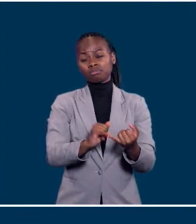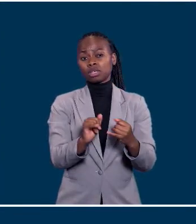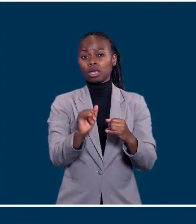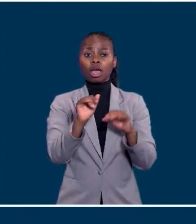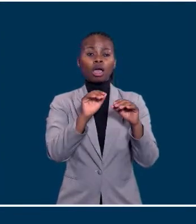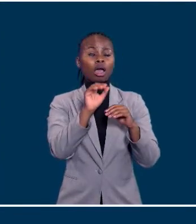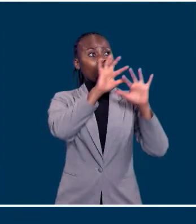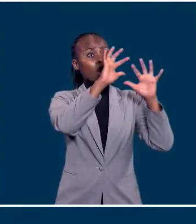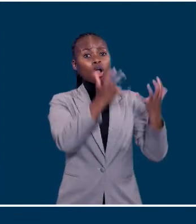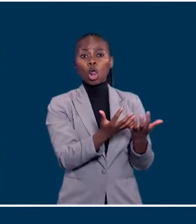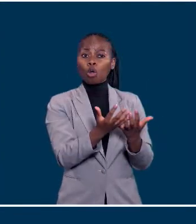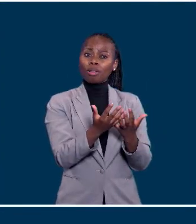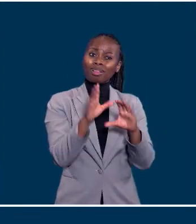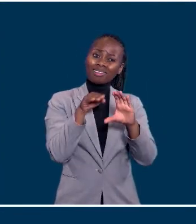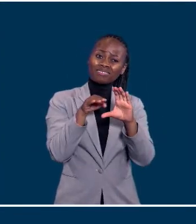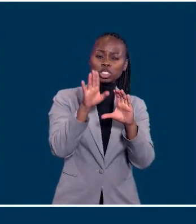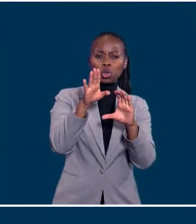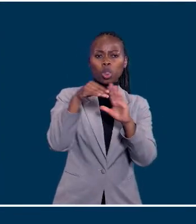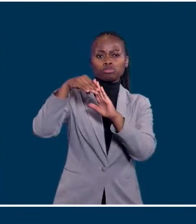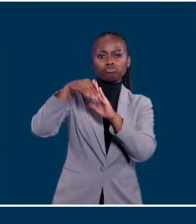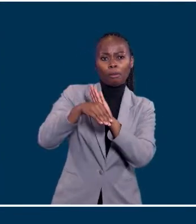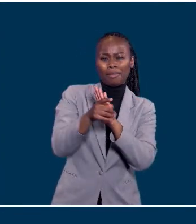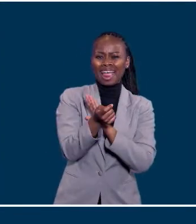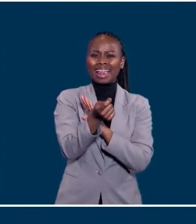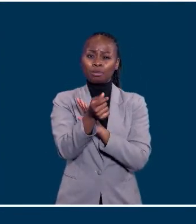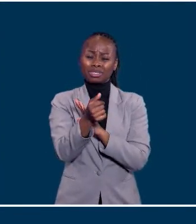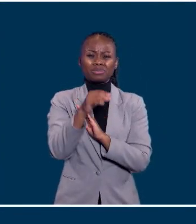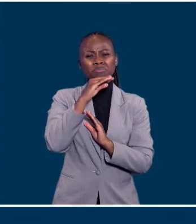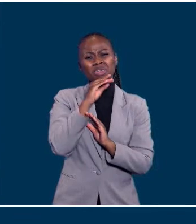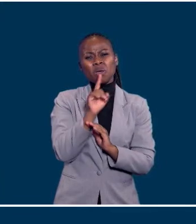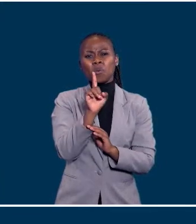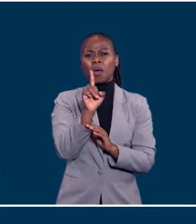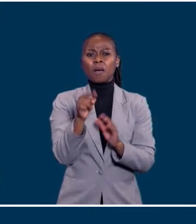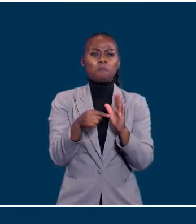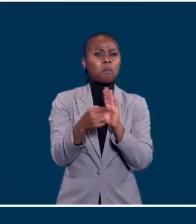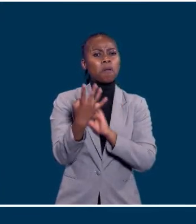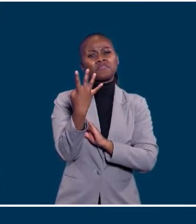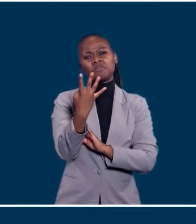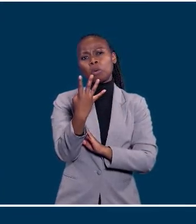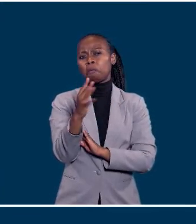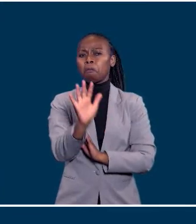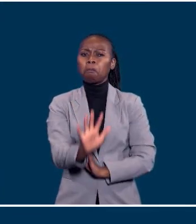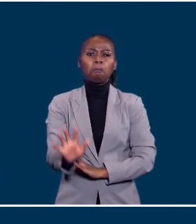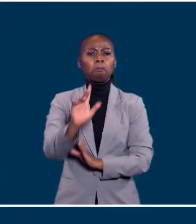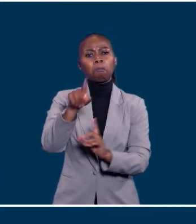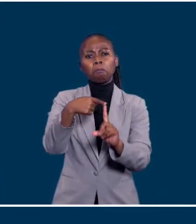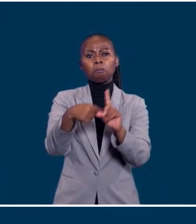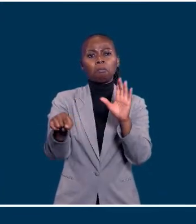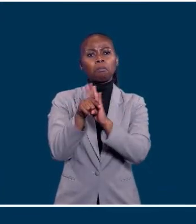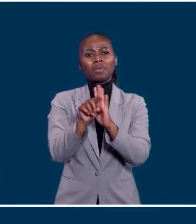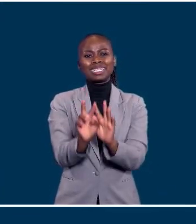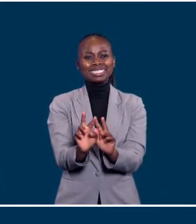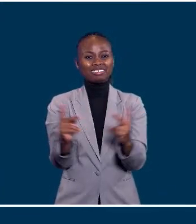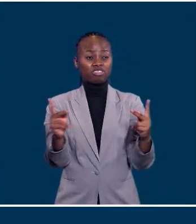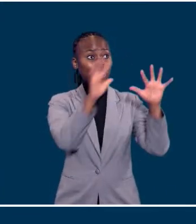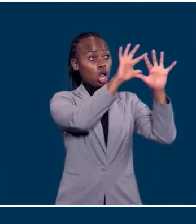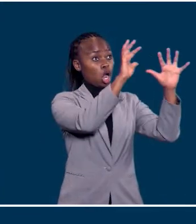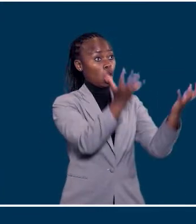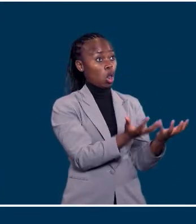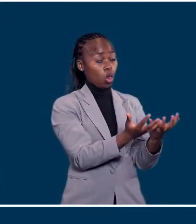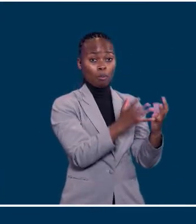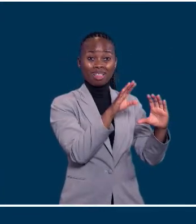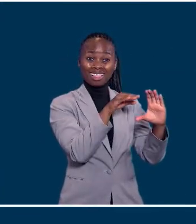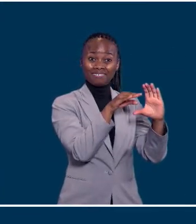blue level. So there's about a 1 percentage point difference, roughly half a percentage point difference between global inflation